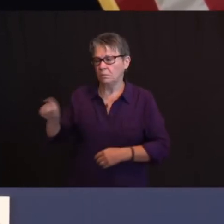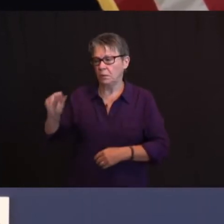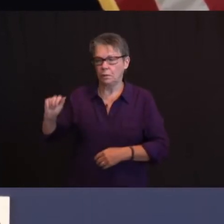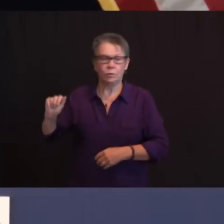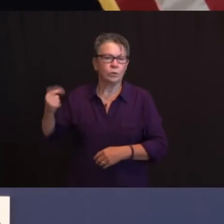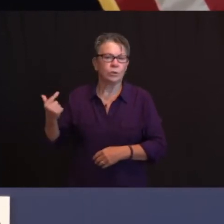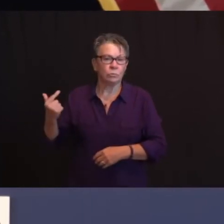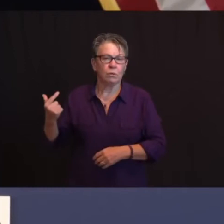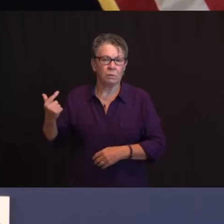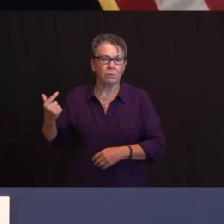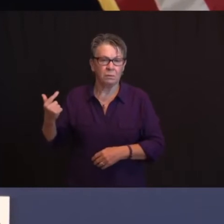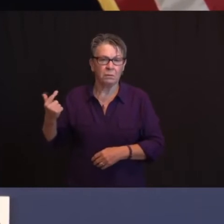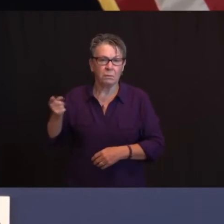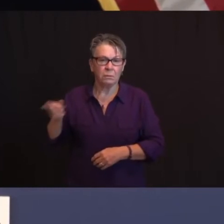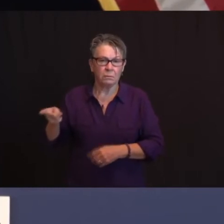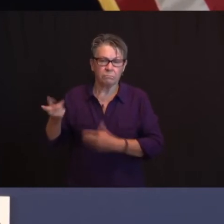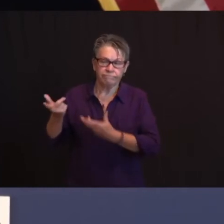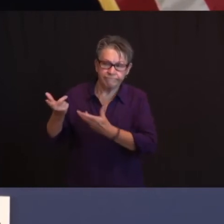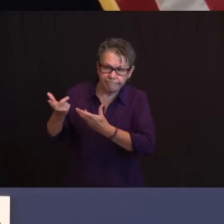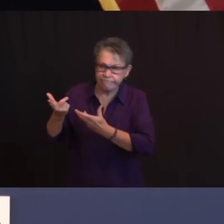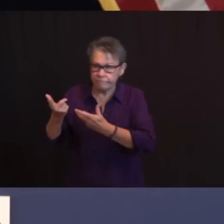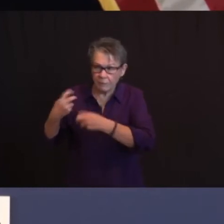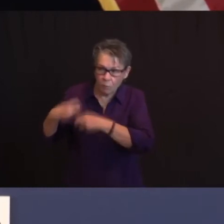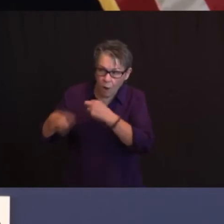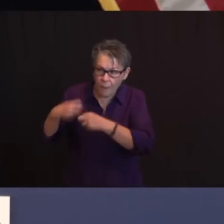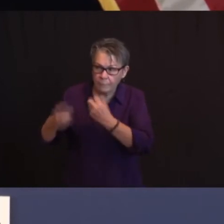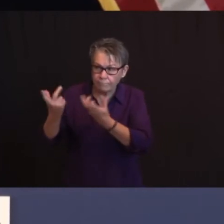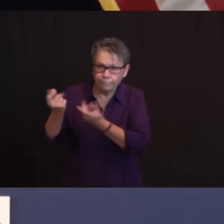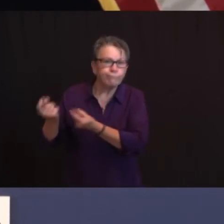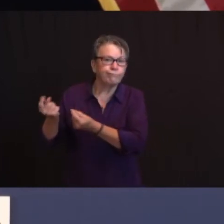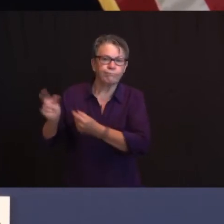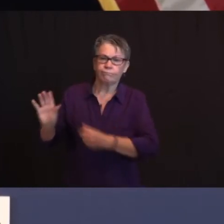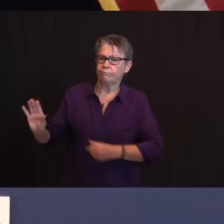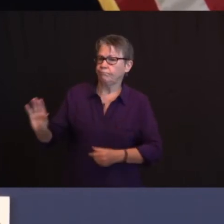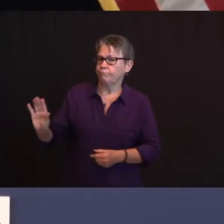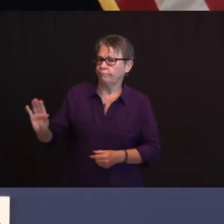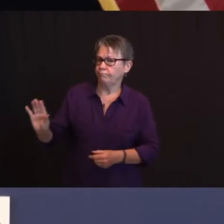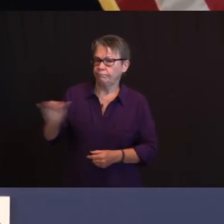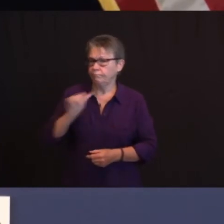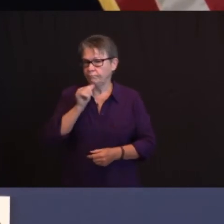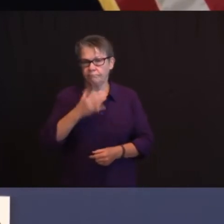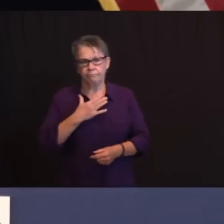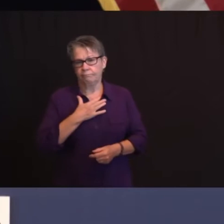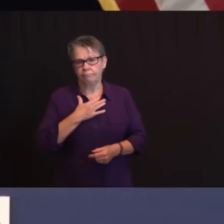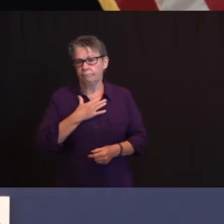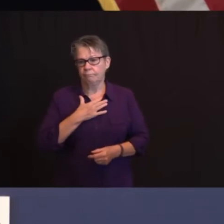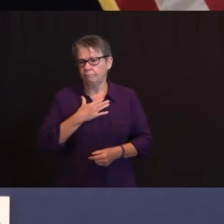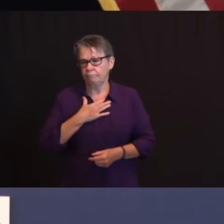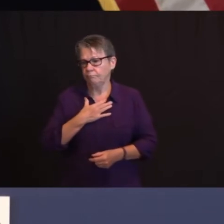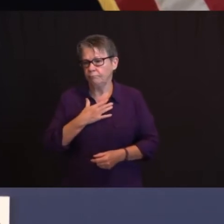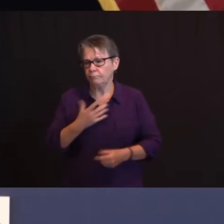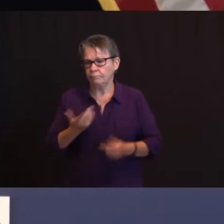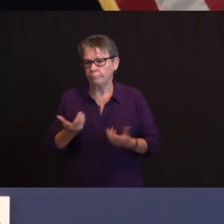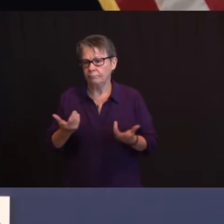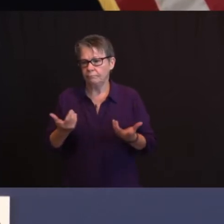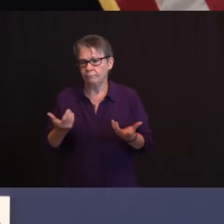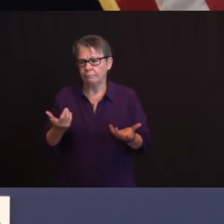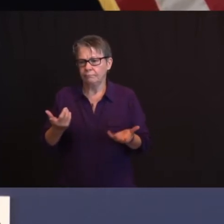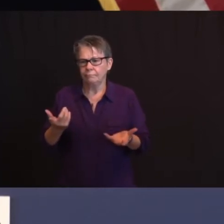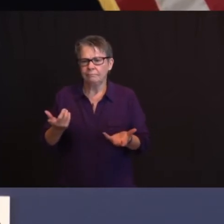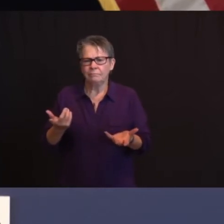law enforcement in the past 100 years, to my knowledge, has been asked to take this type of enforcement and this type of role